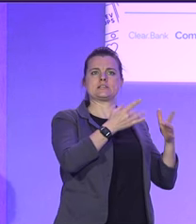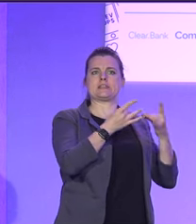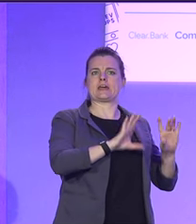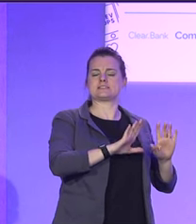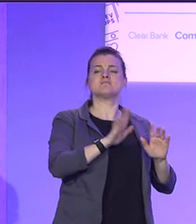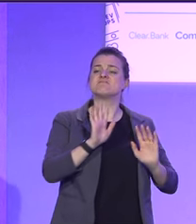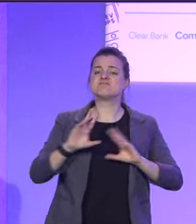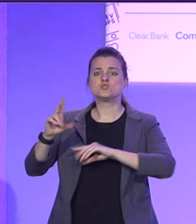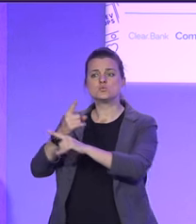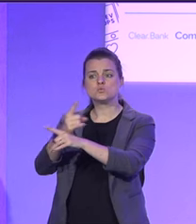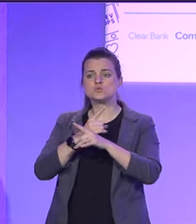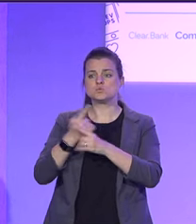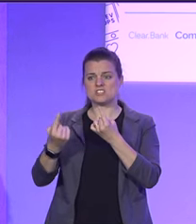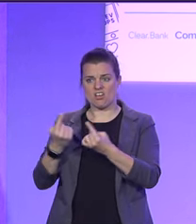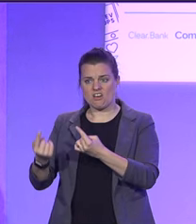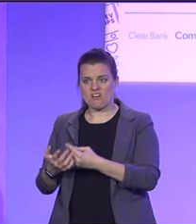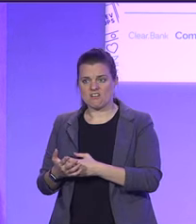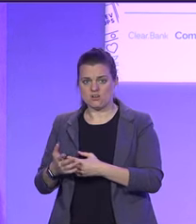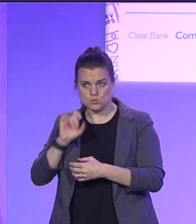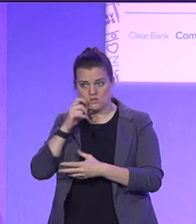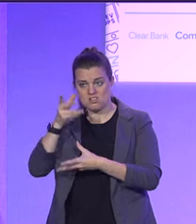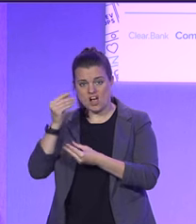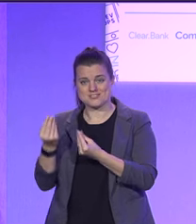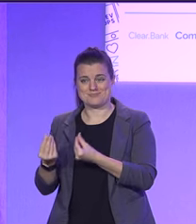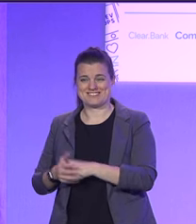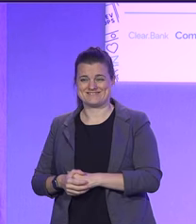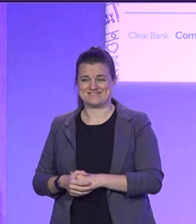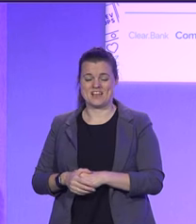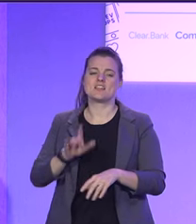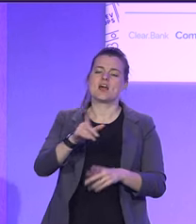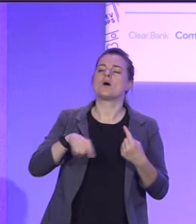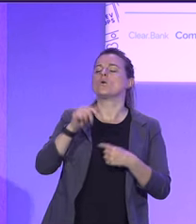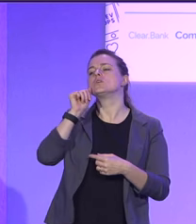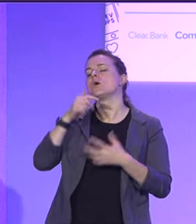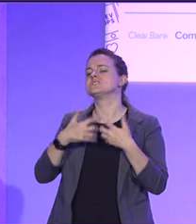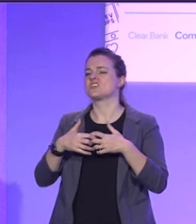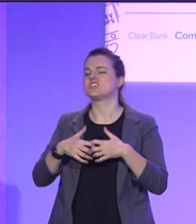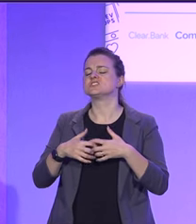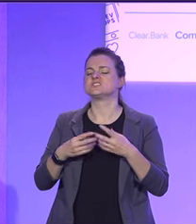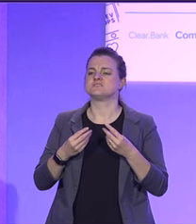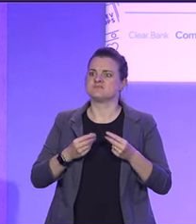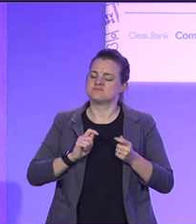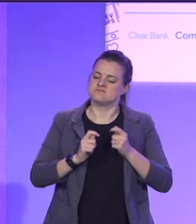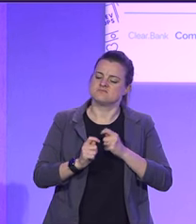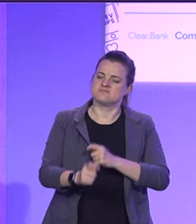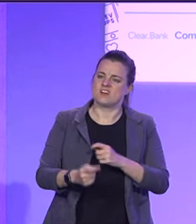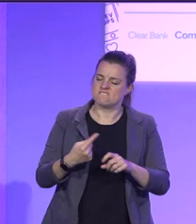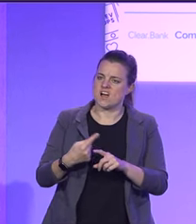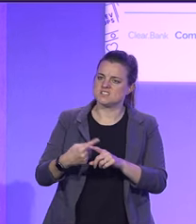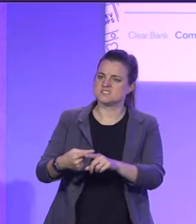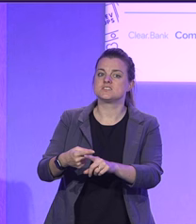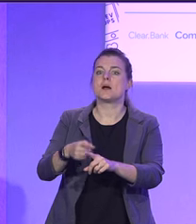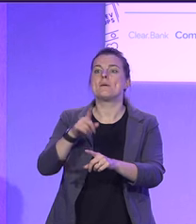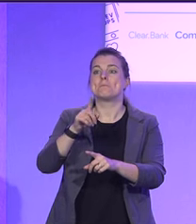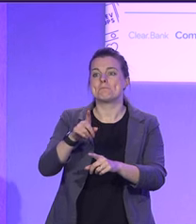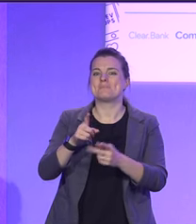know that technology is fast moving. And if we're waiting for a book to be published or some university degree be put out there, chances are we're